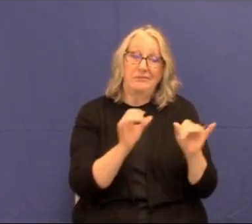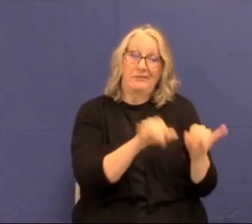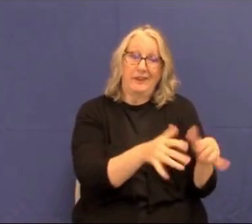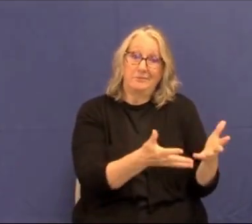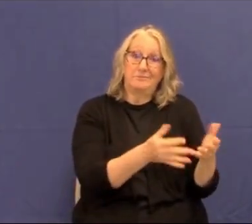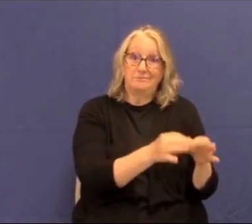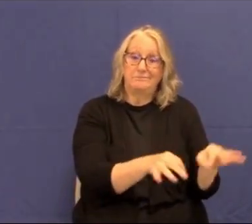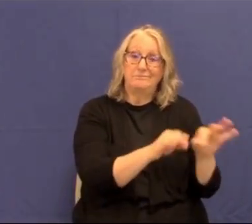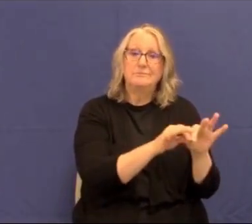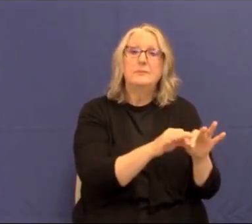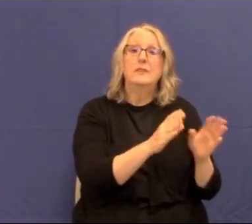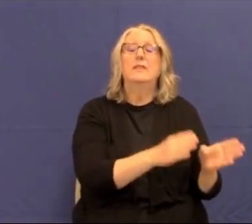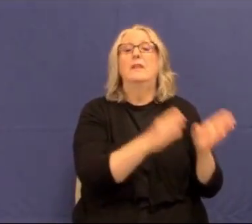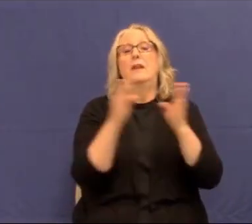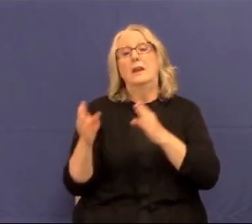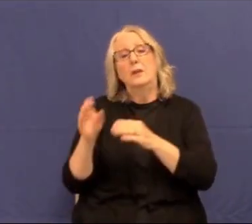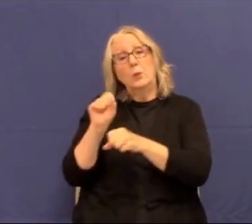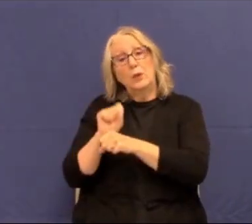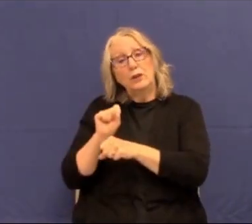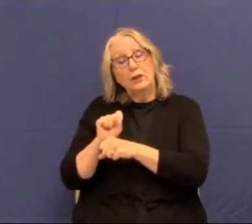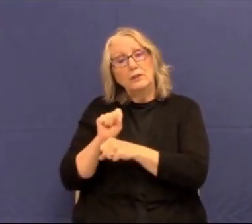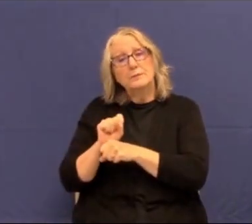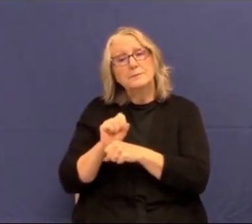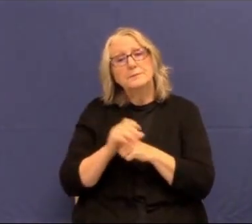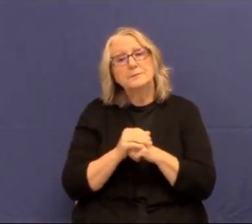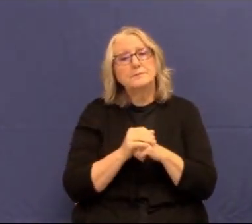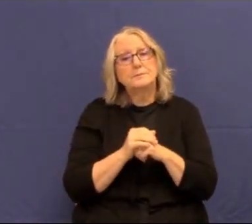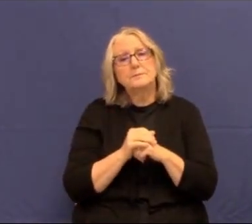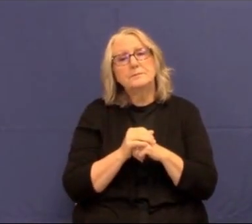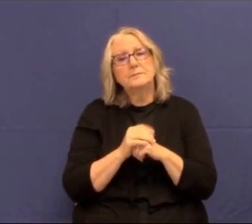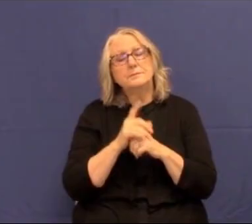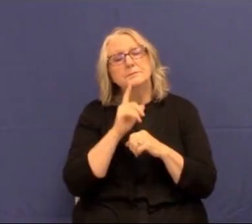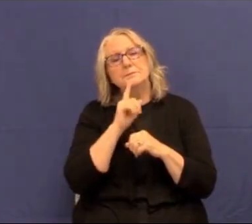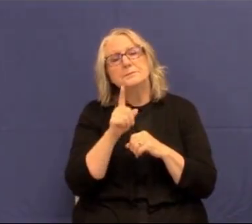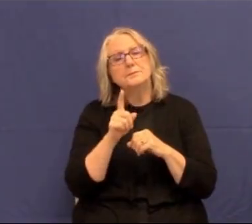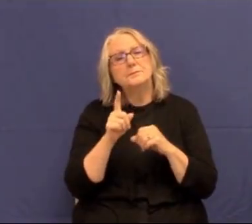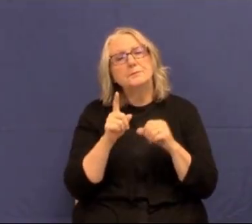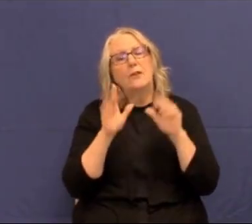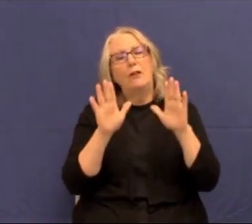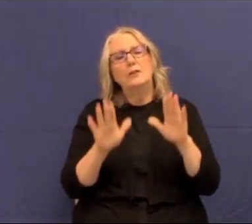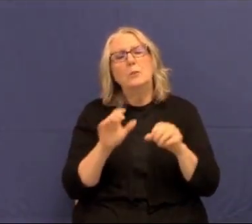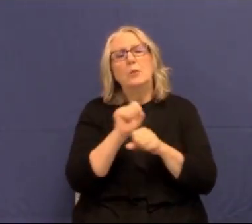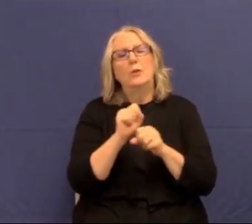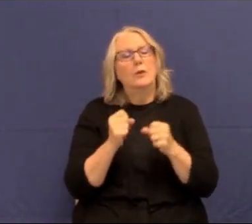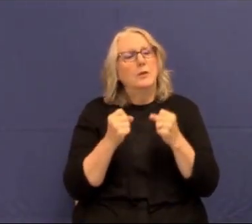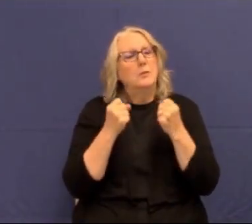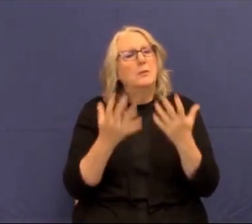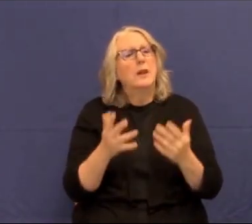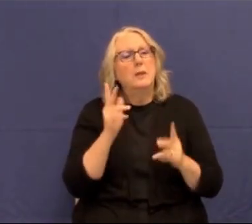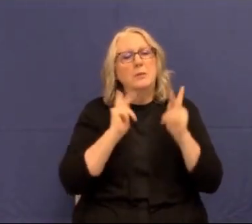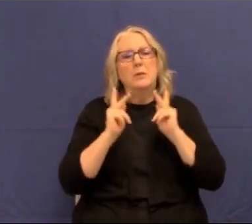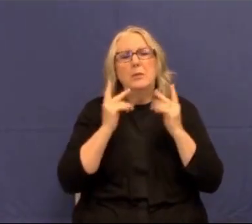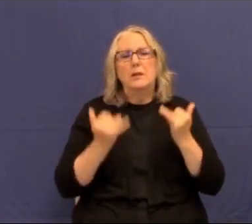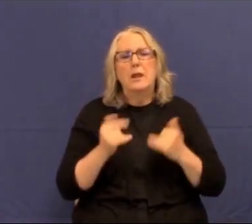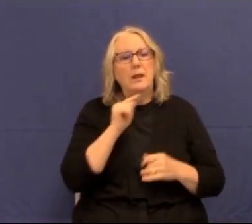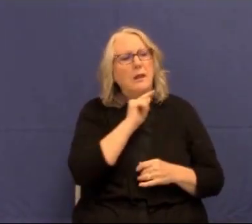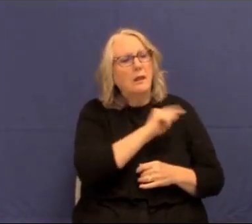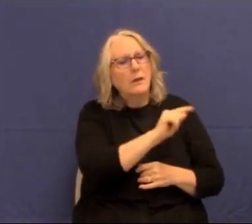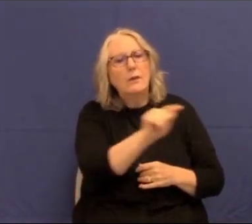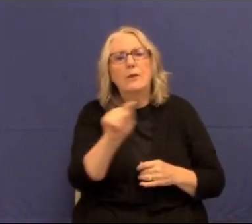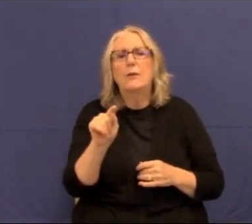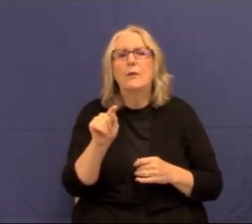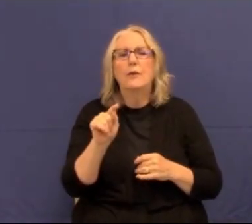there's that. And then also over in the workforce, I think it's been really awesome. I've worked with a lot of coworkers